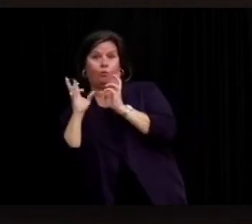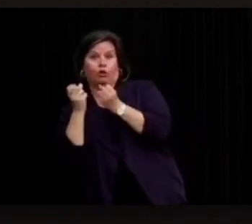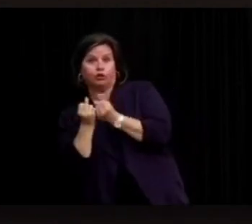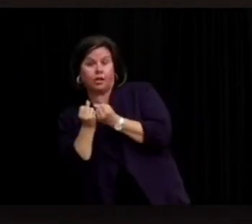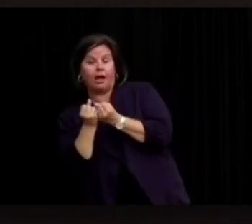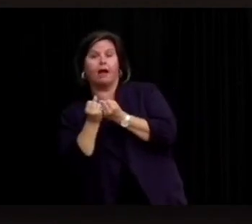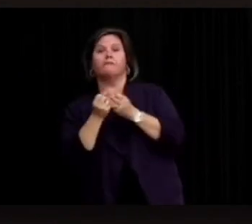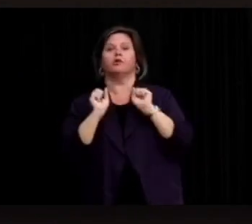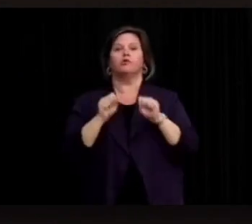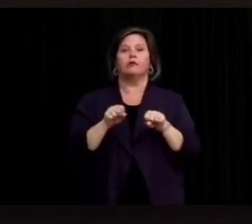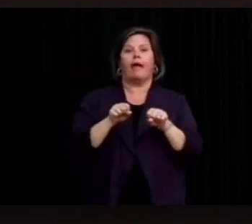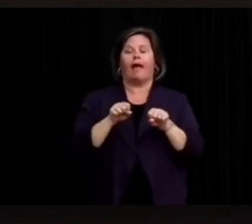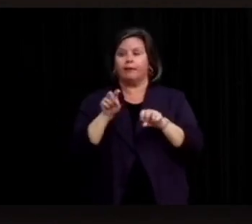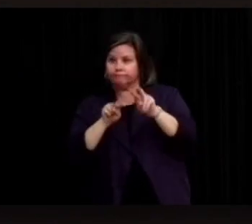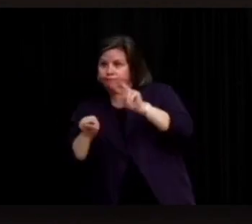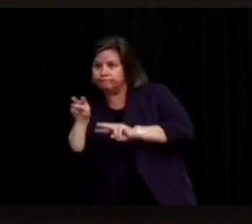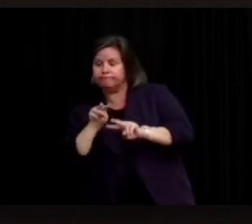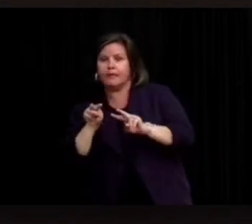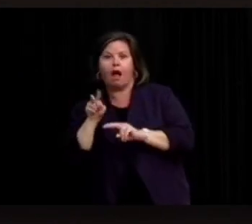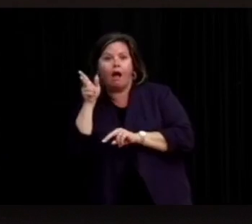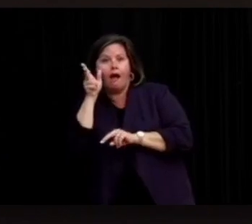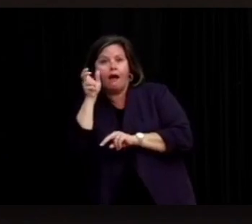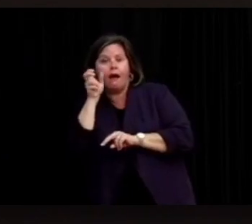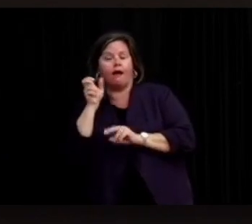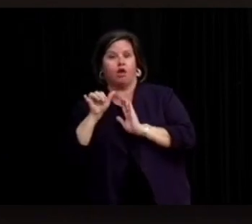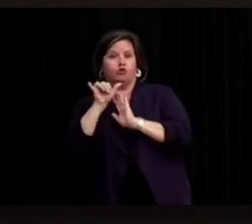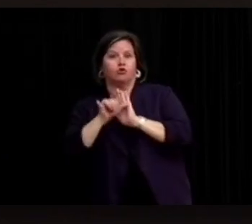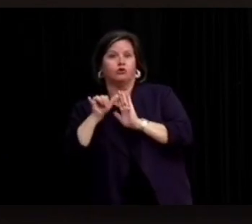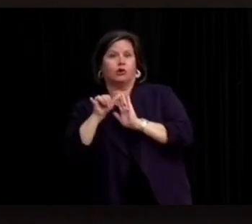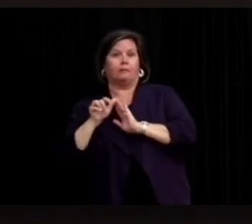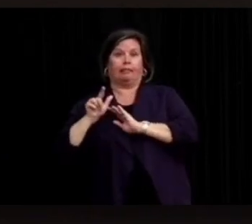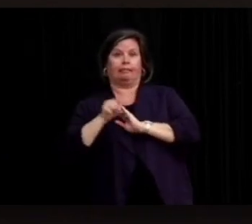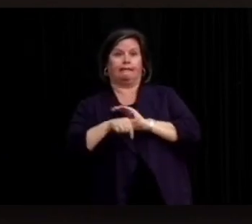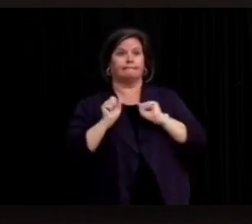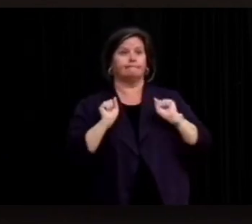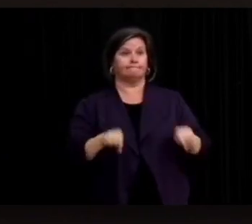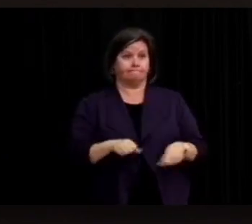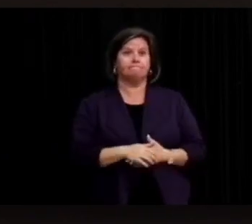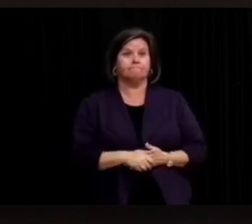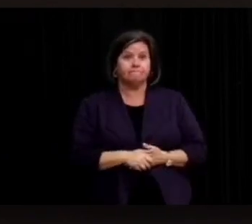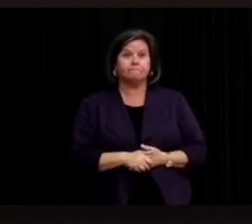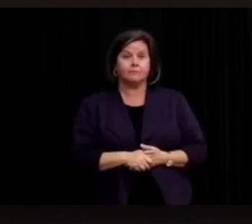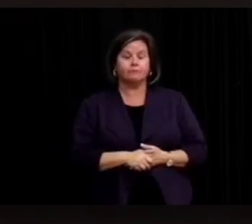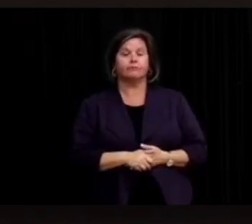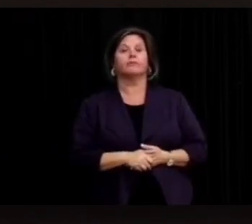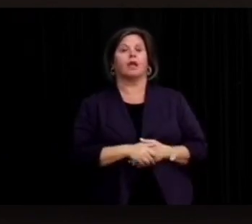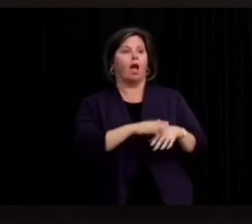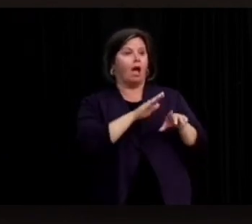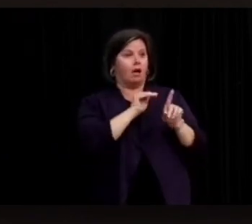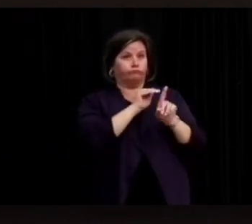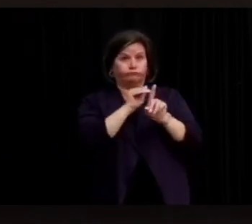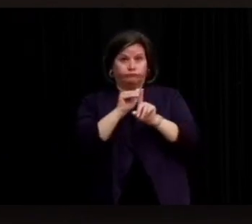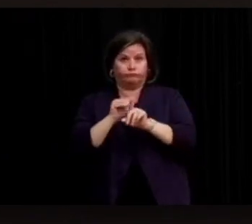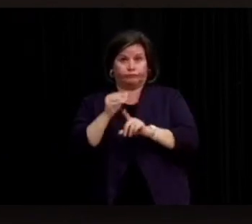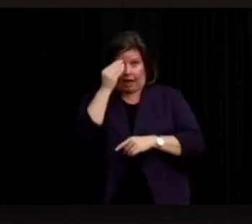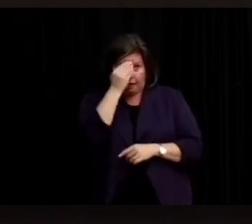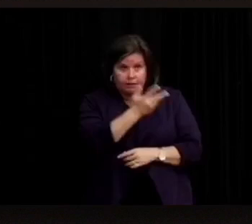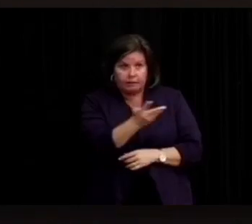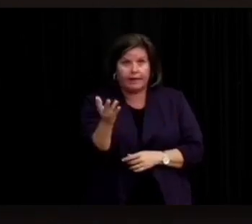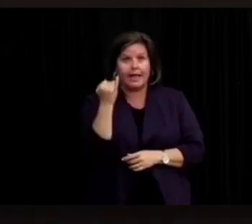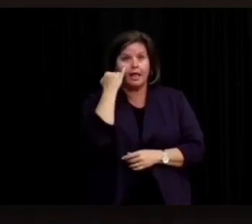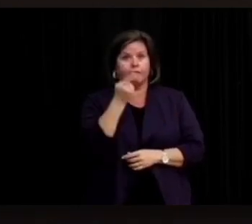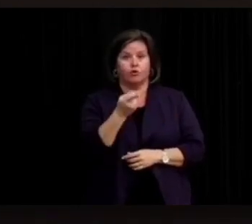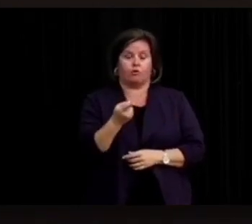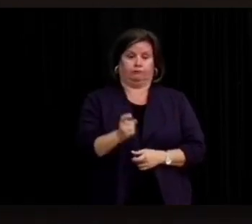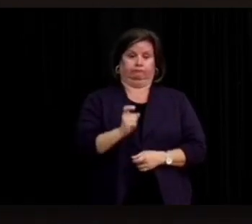chance to review those through our YouTube channel later on. So we'll keep you advised of that. Hopefully we have your email